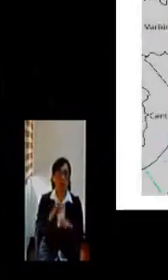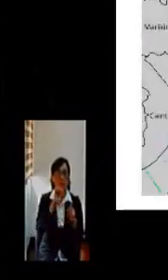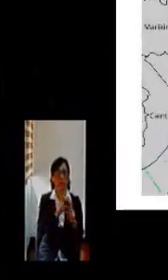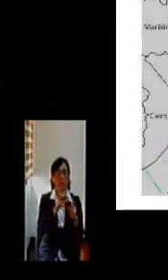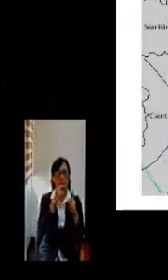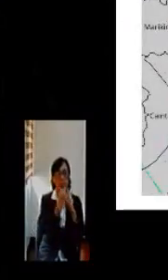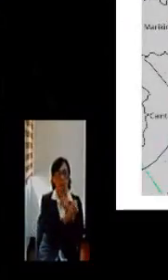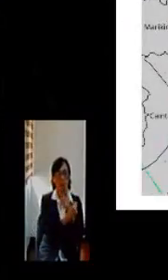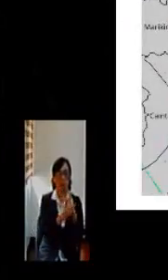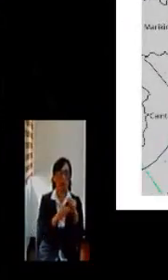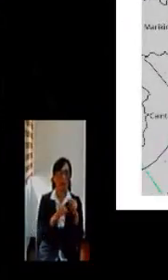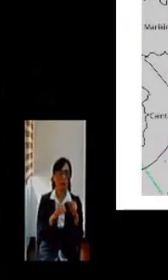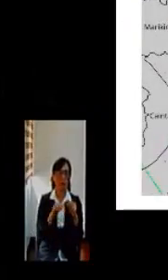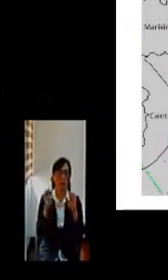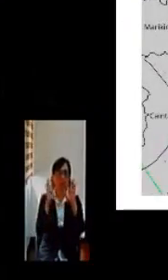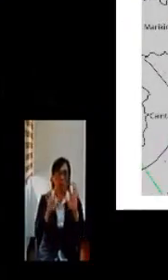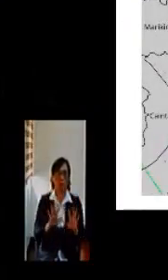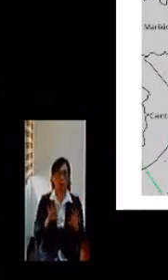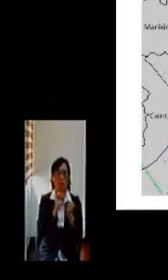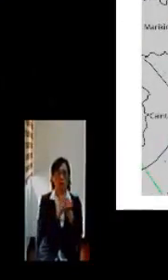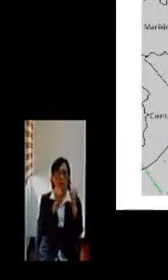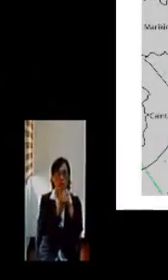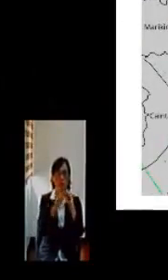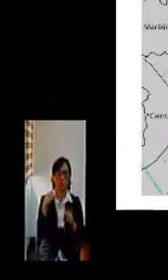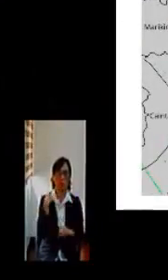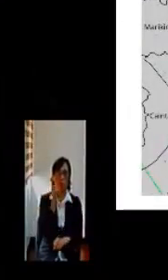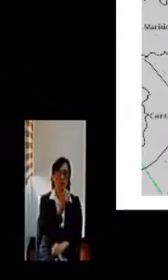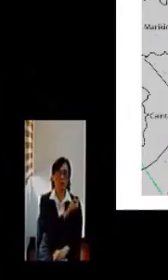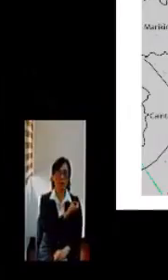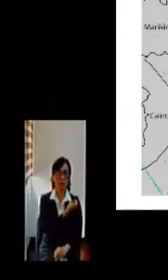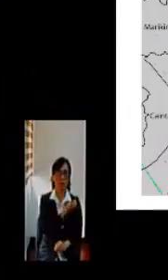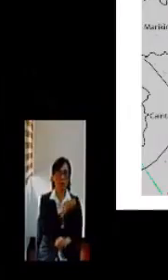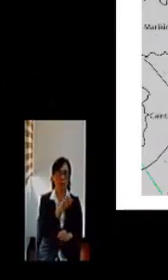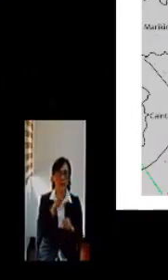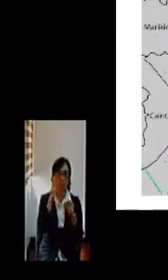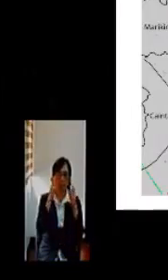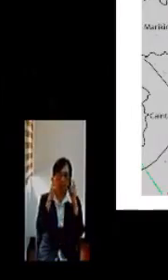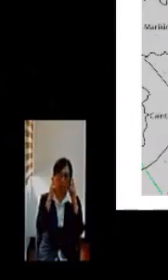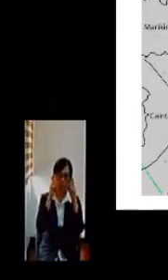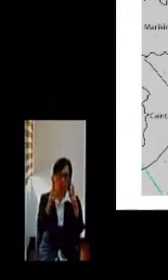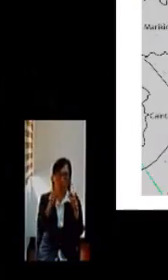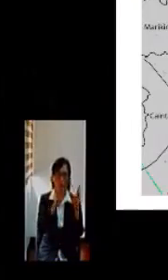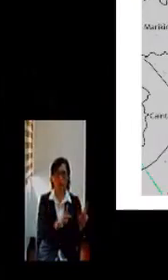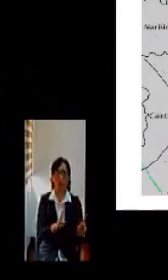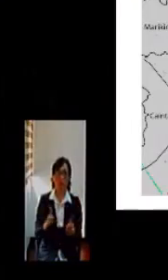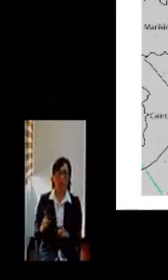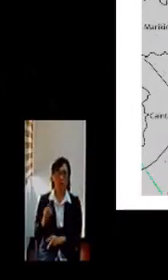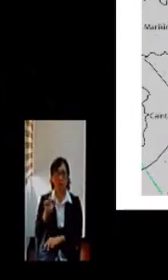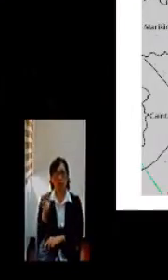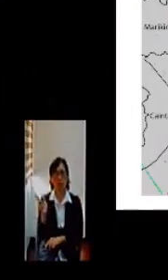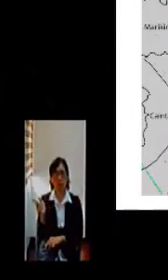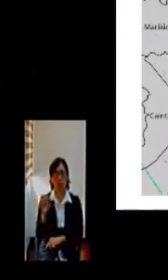change. So in our projection, if this is 2014,